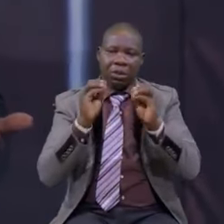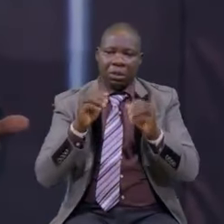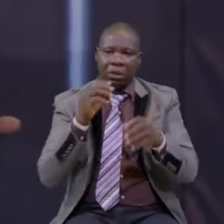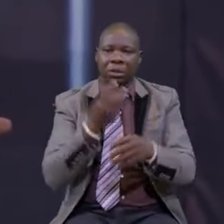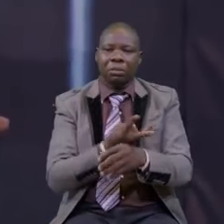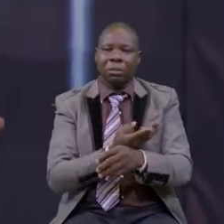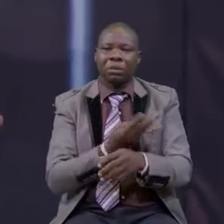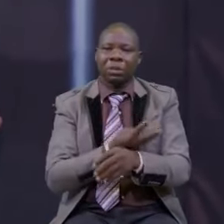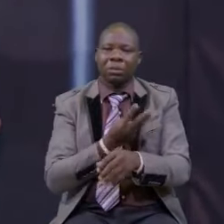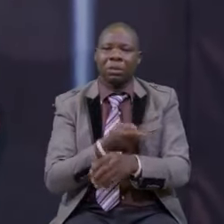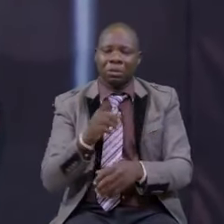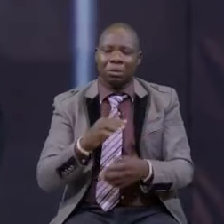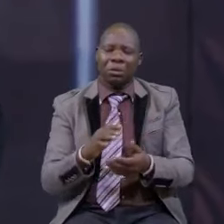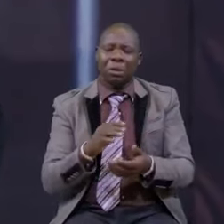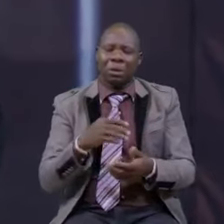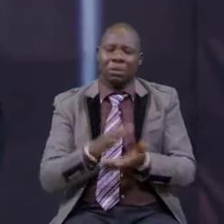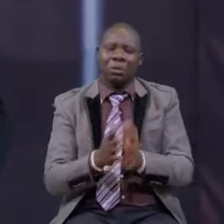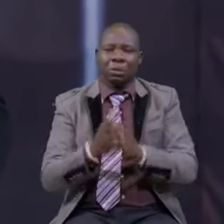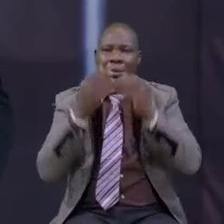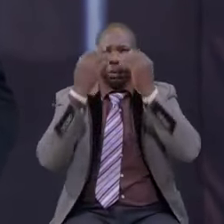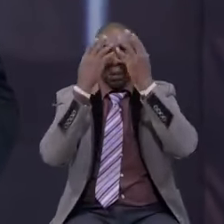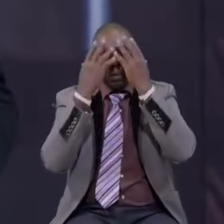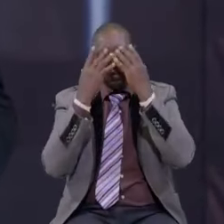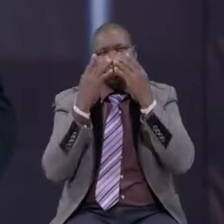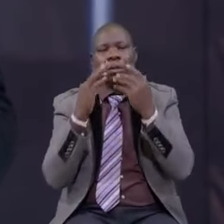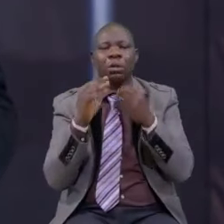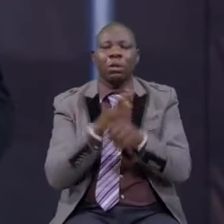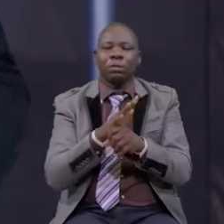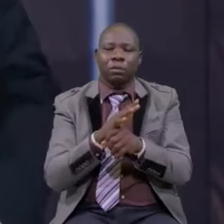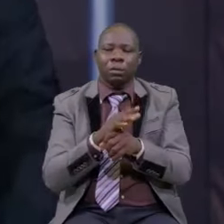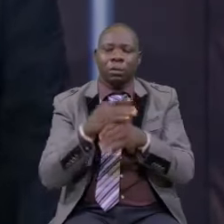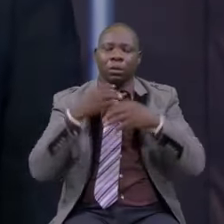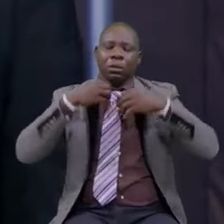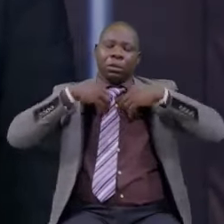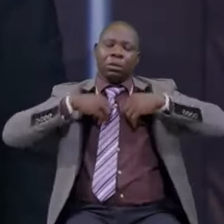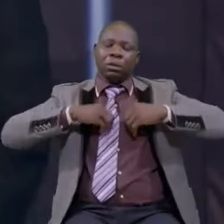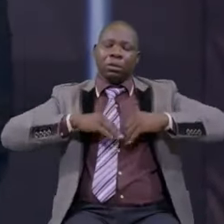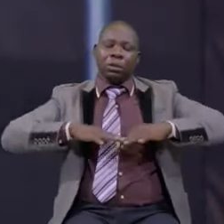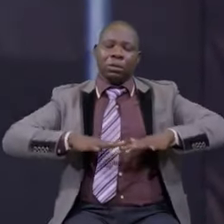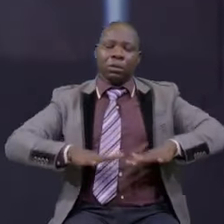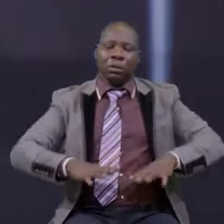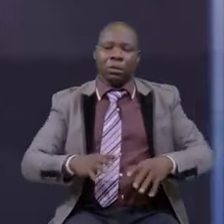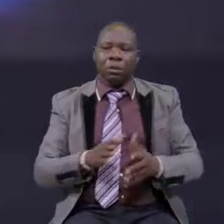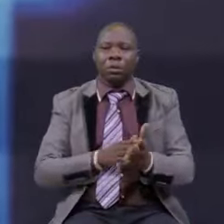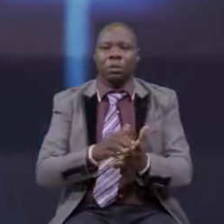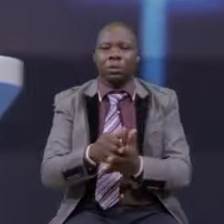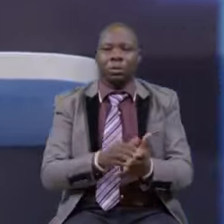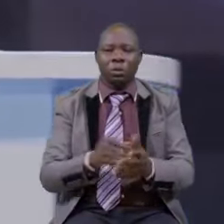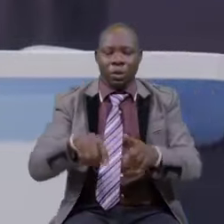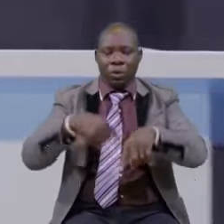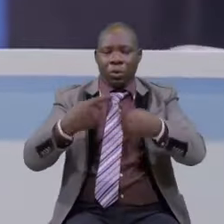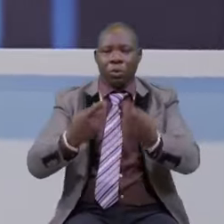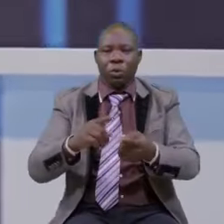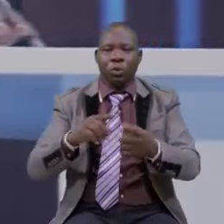sorrowful, you're sad, you're disheartened, you are bereaved. Go to those maths books